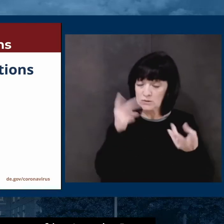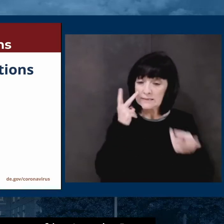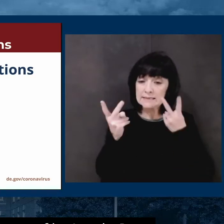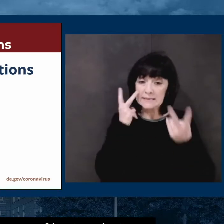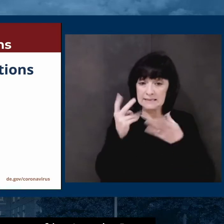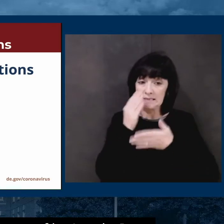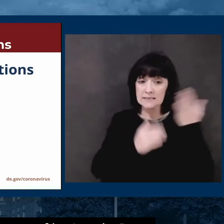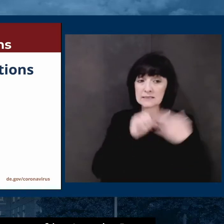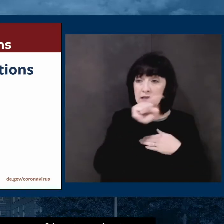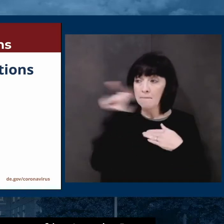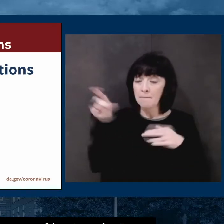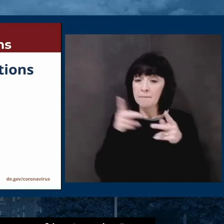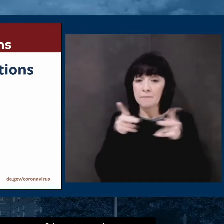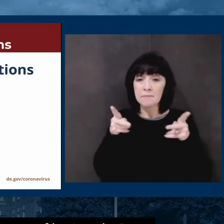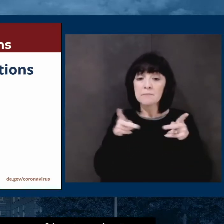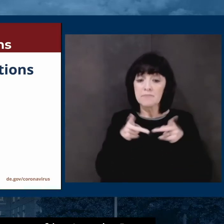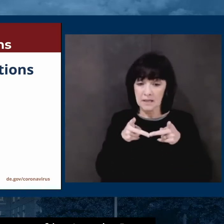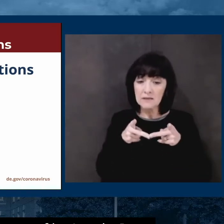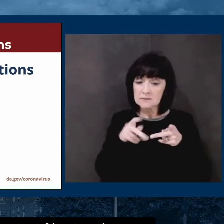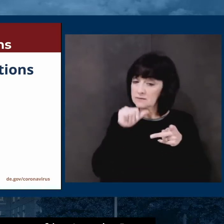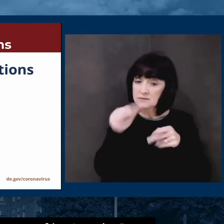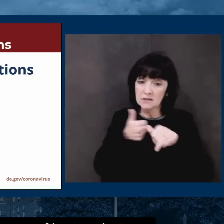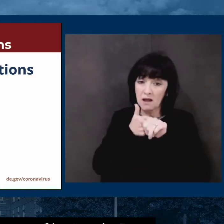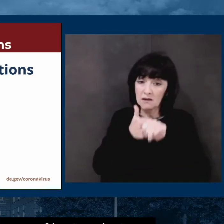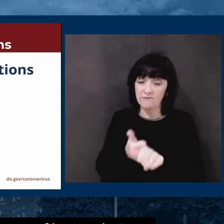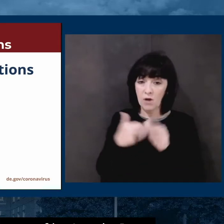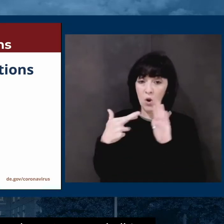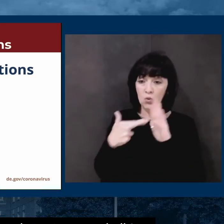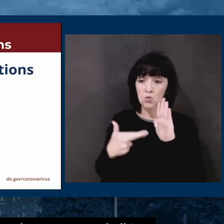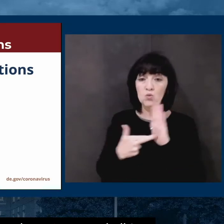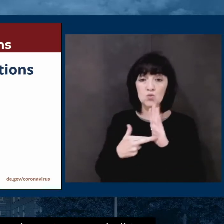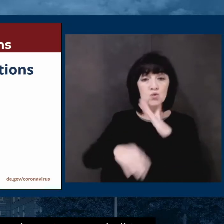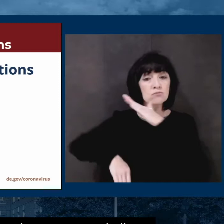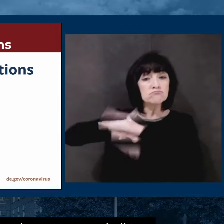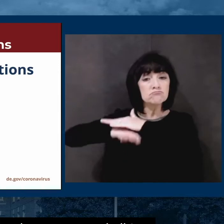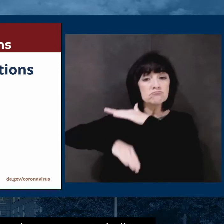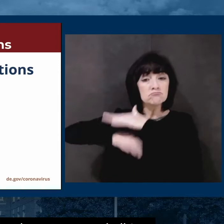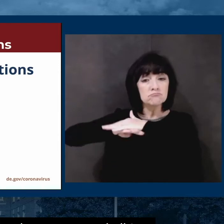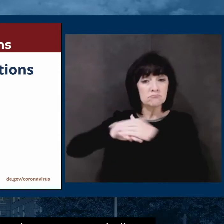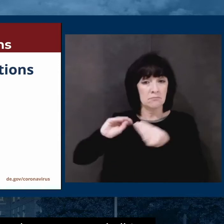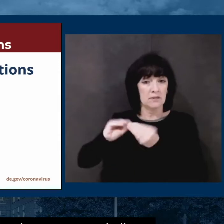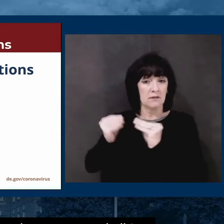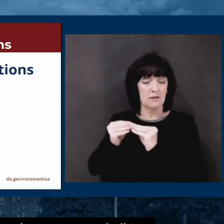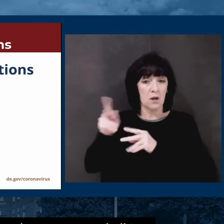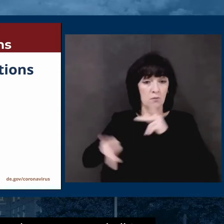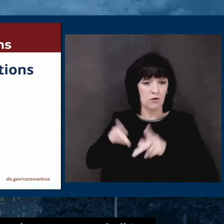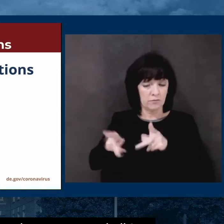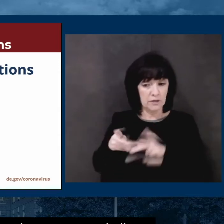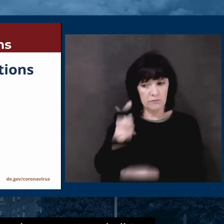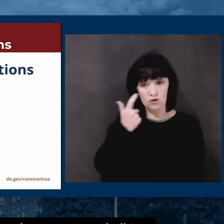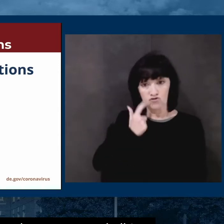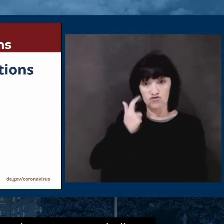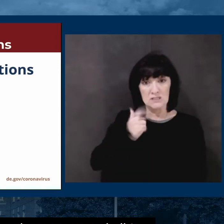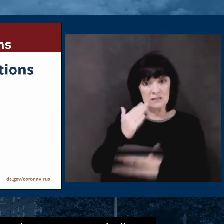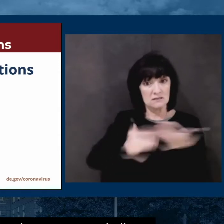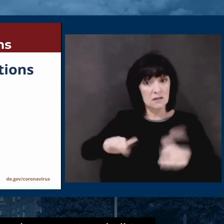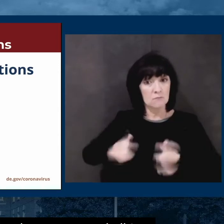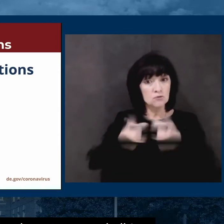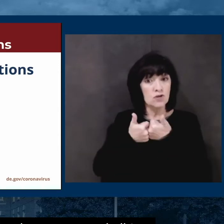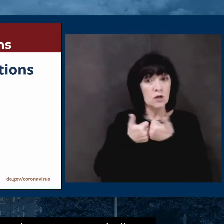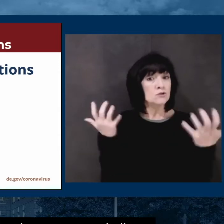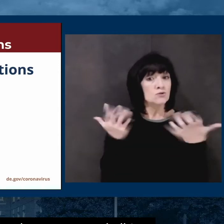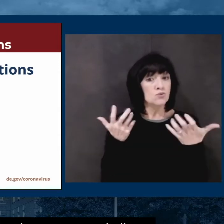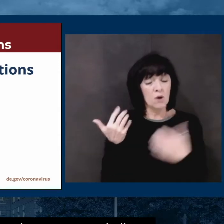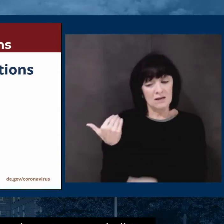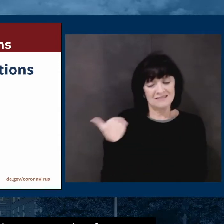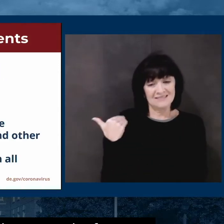doesn't end well for anybody. We have had a couple of challenges recently. We looked at last weekend, and